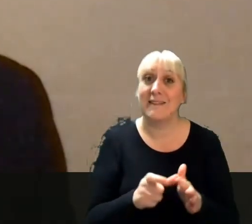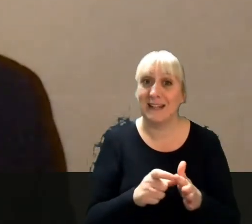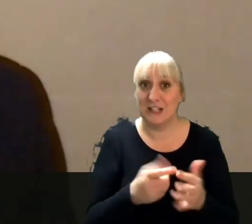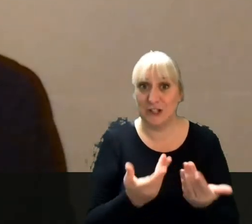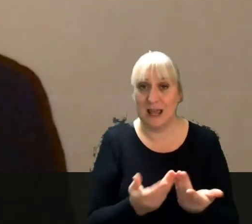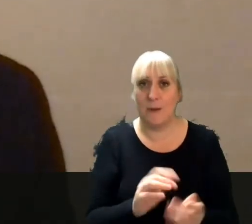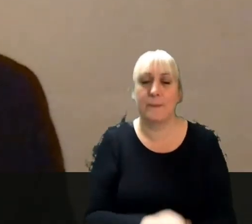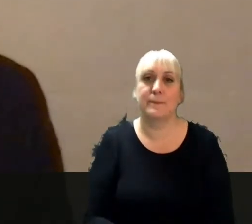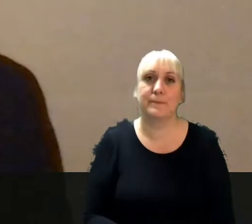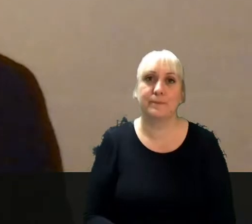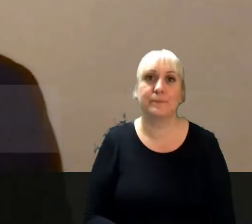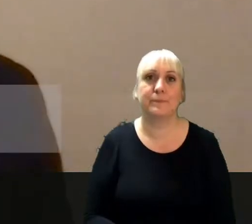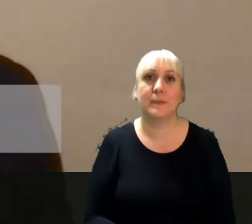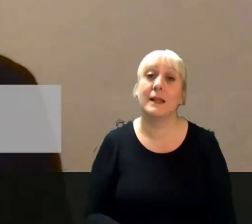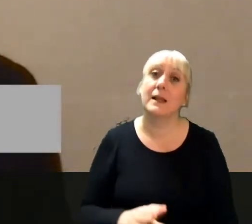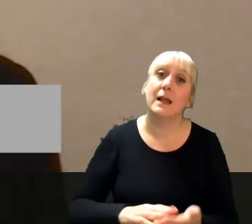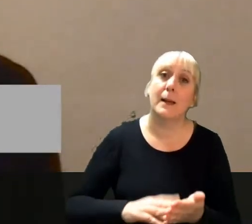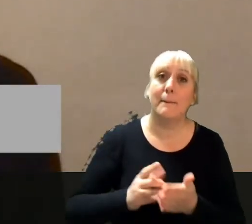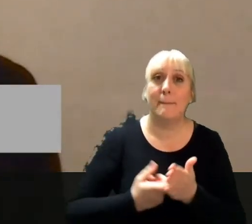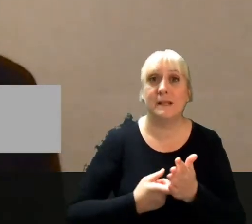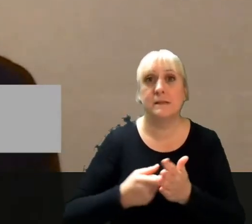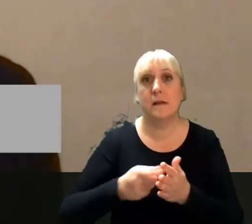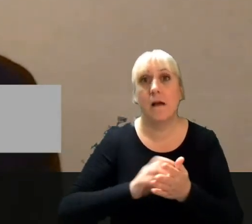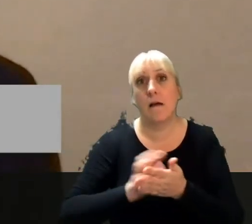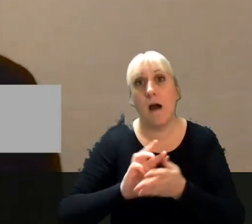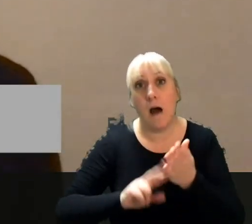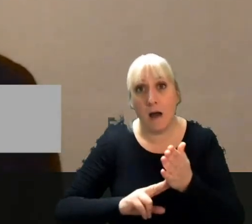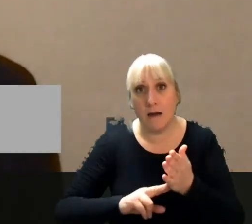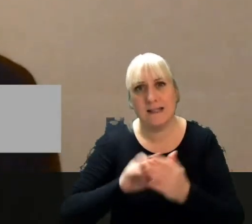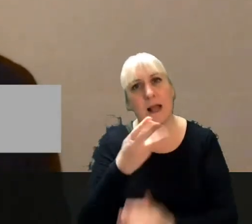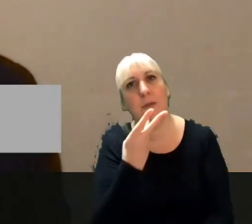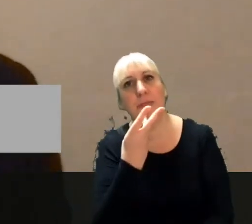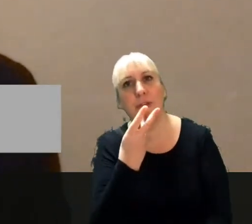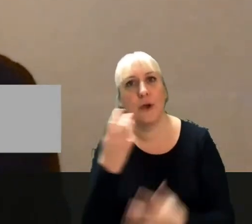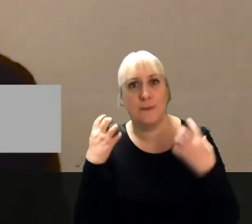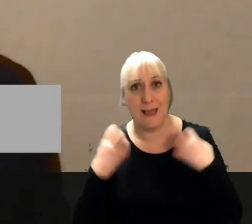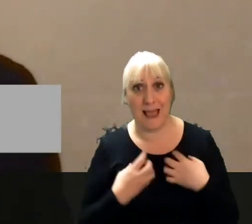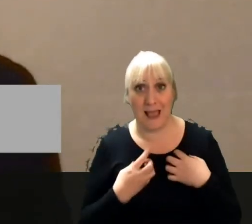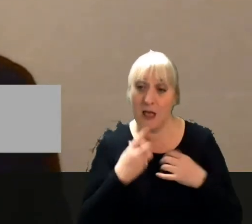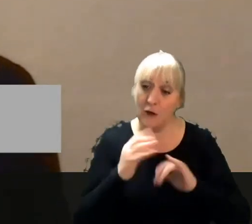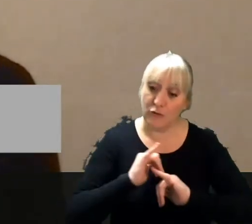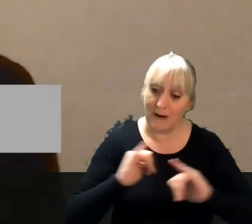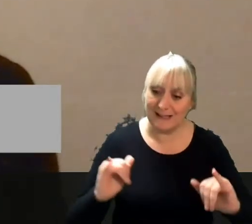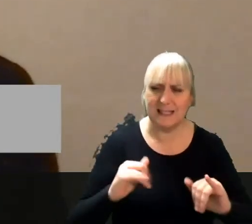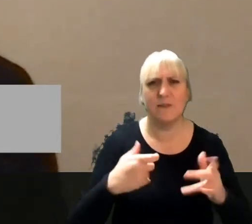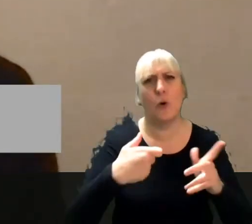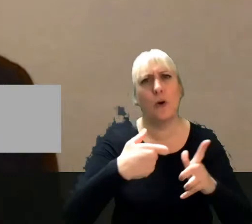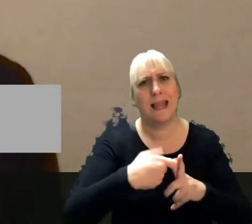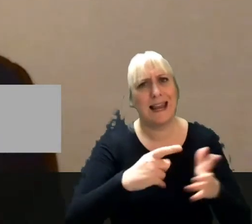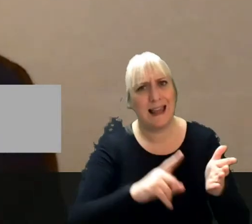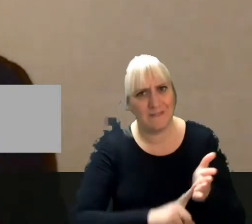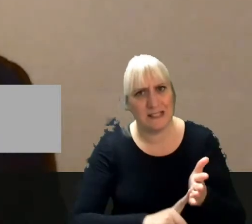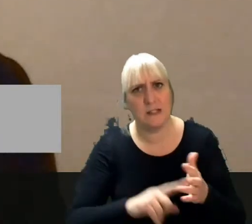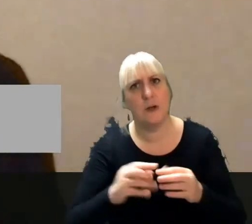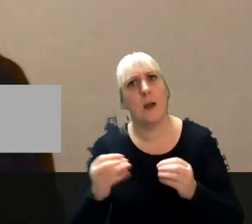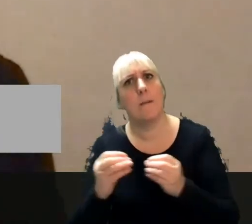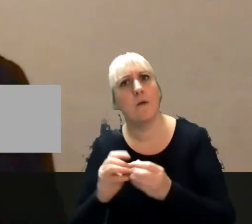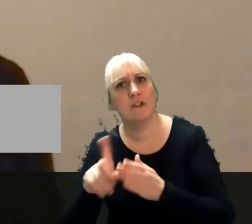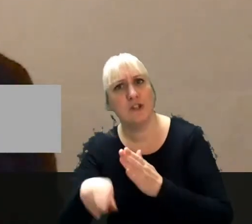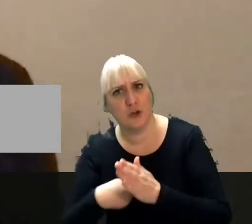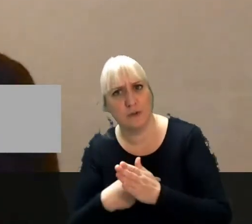third mayor. When we've had a crisis under Ken Livingstone or Boris Johnson, they were visible. Jobs,